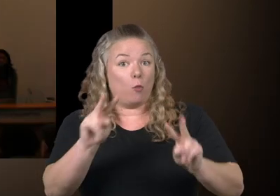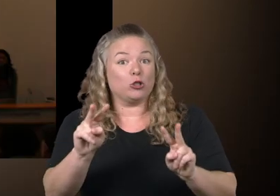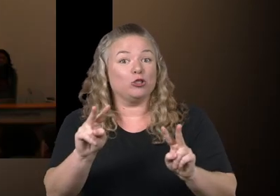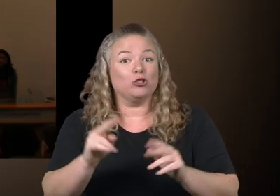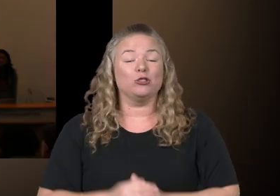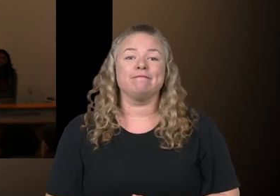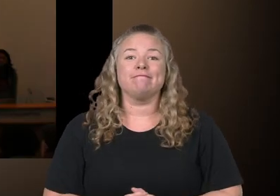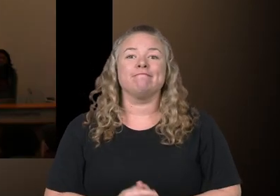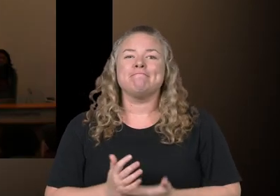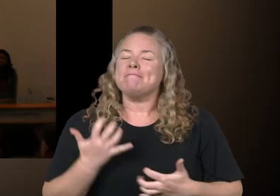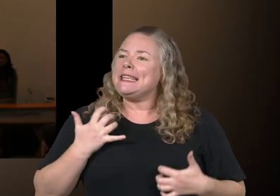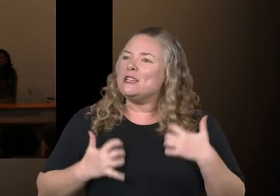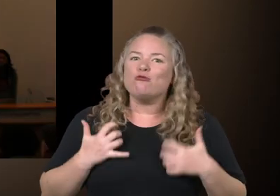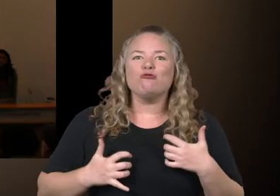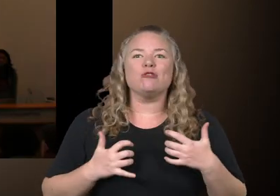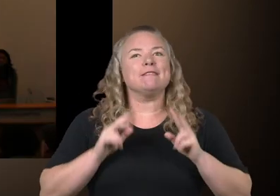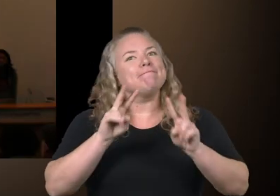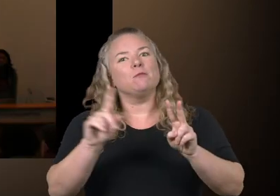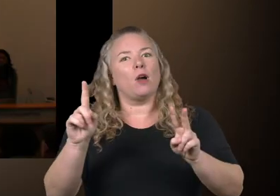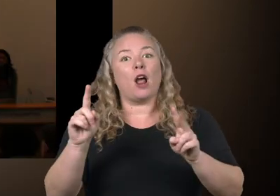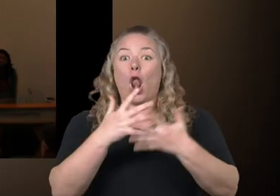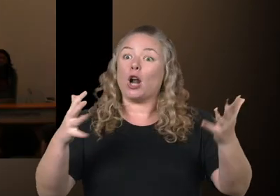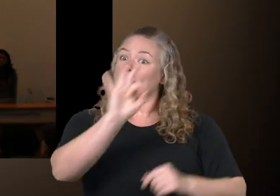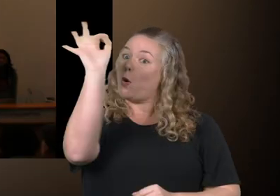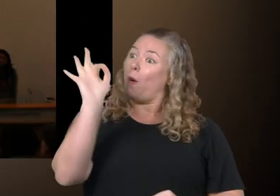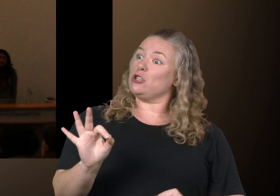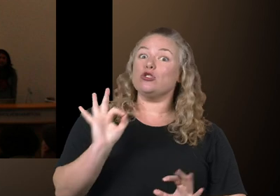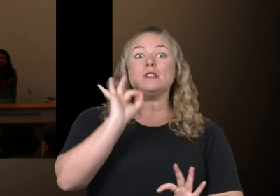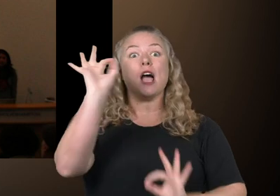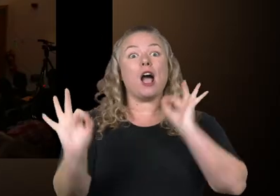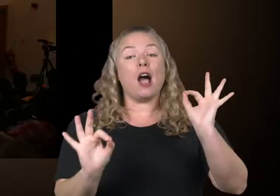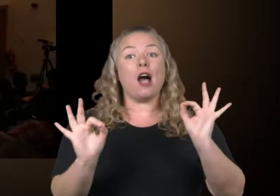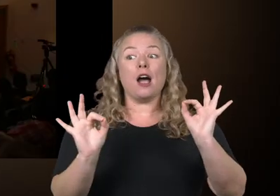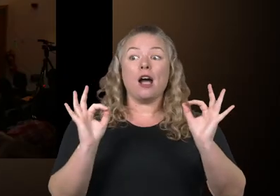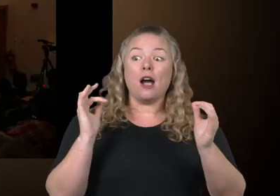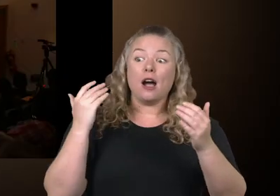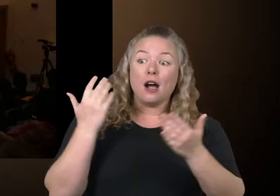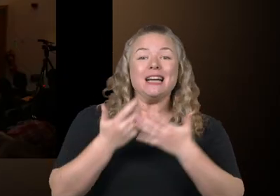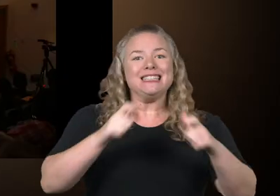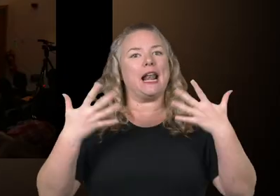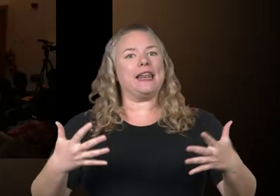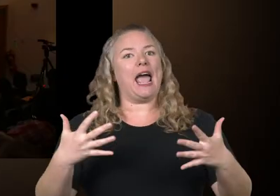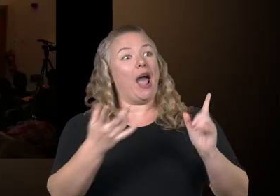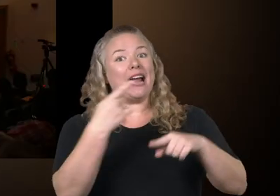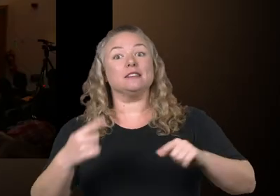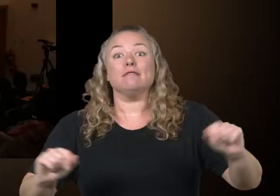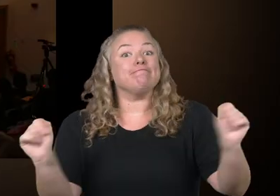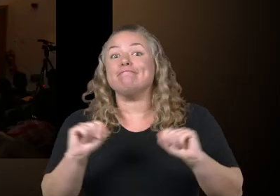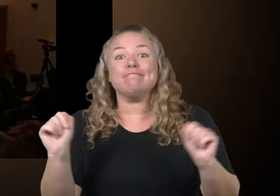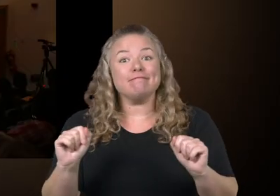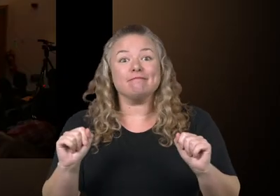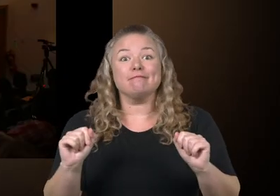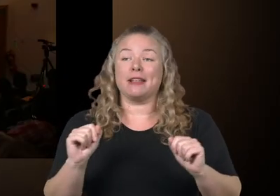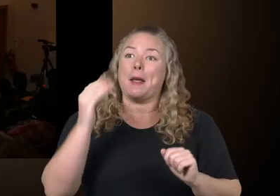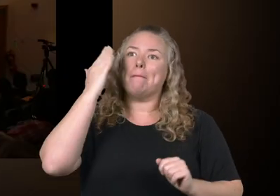and it's really interesting to see how many of the questions remain unresolved. I mean, this question of who is a black